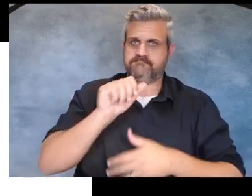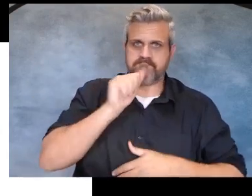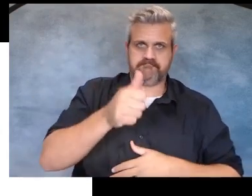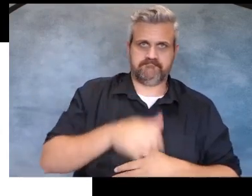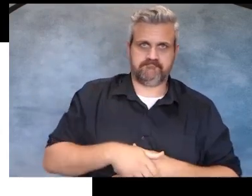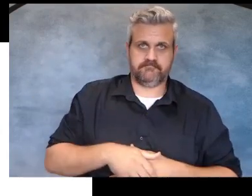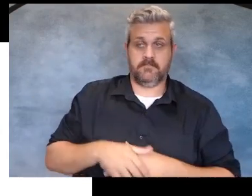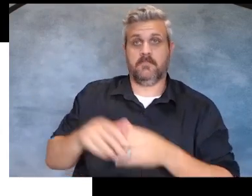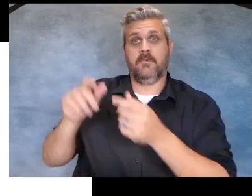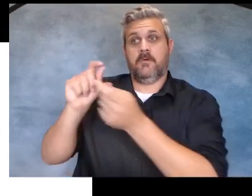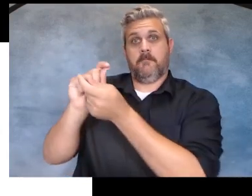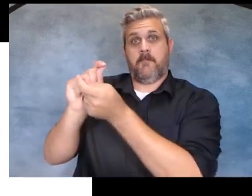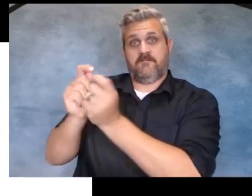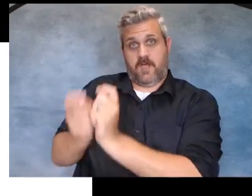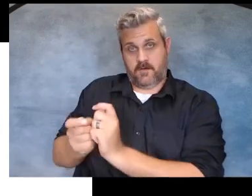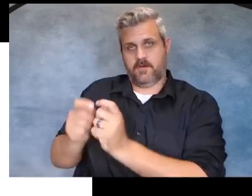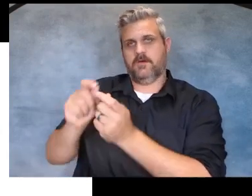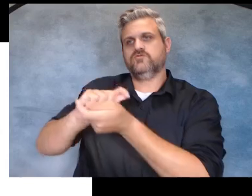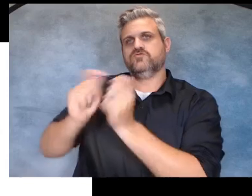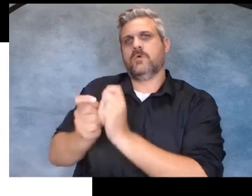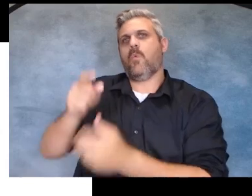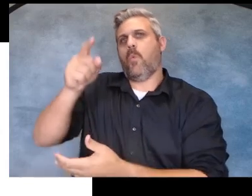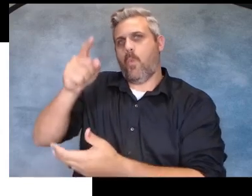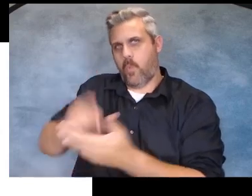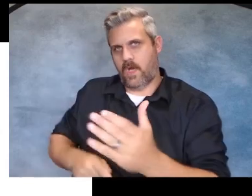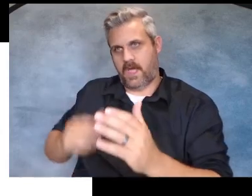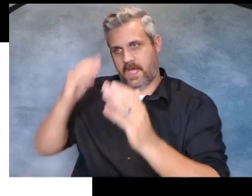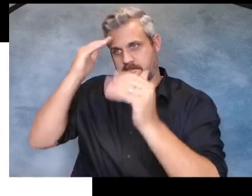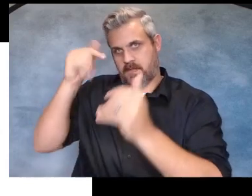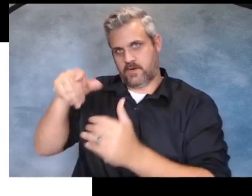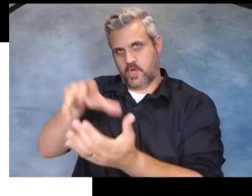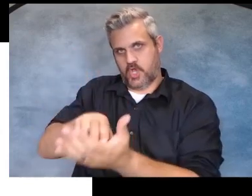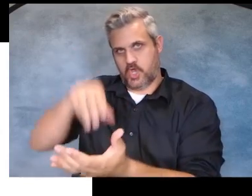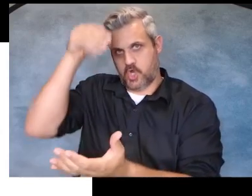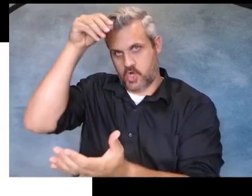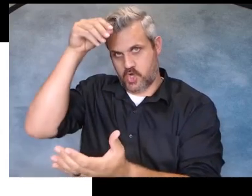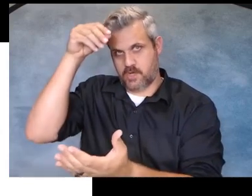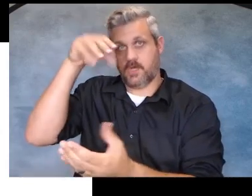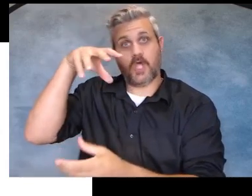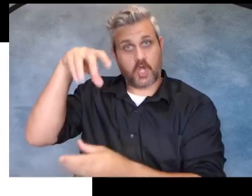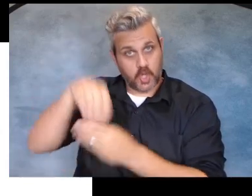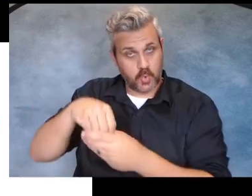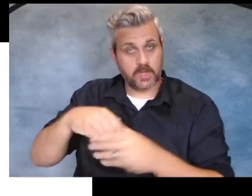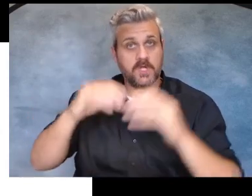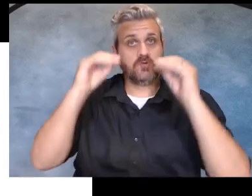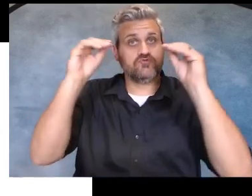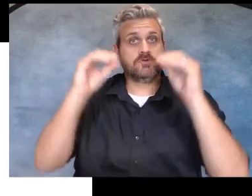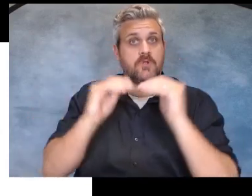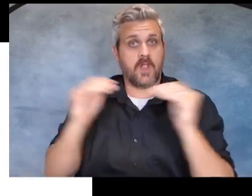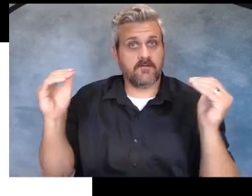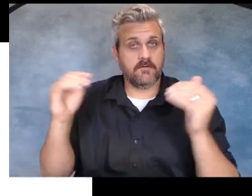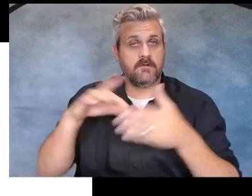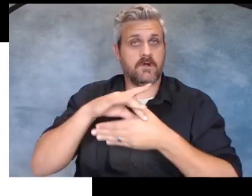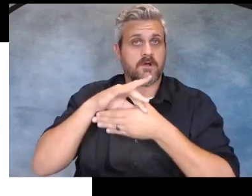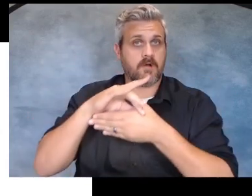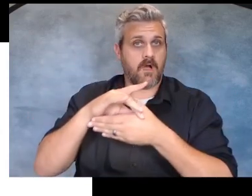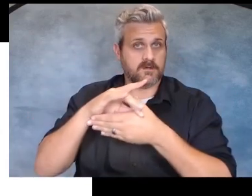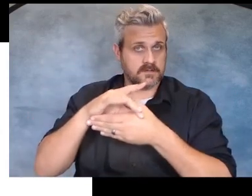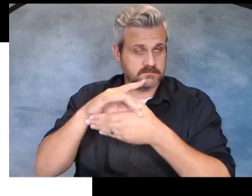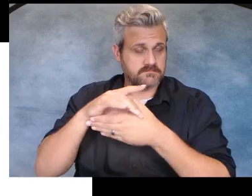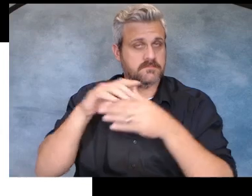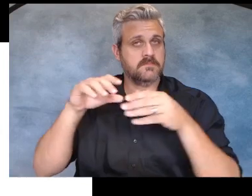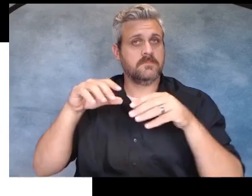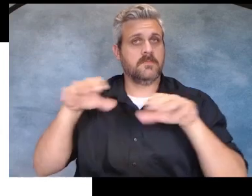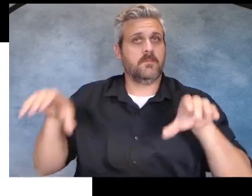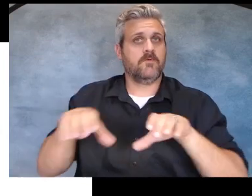criteria. Modifications change what the student is expected to learn, including the instructional level,